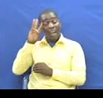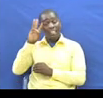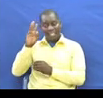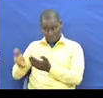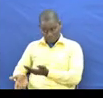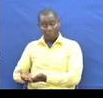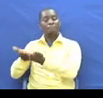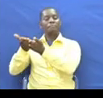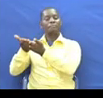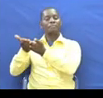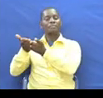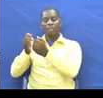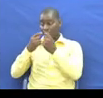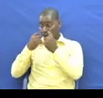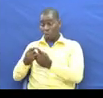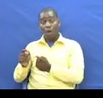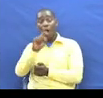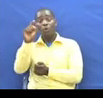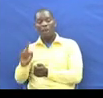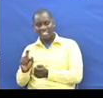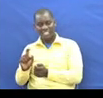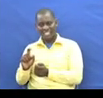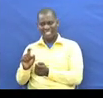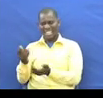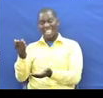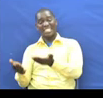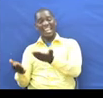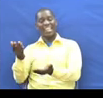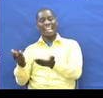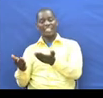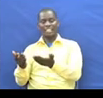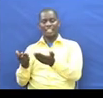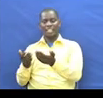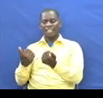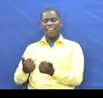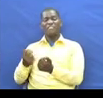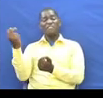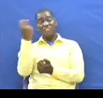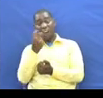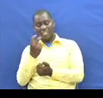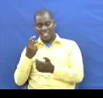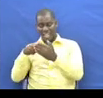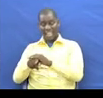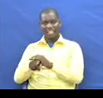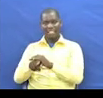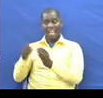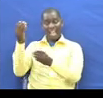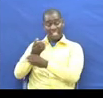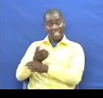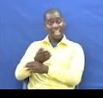your parents to buy, and I know that you have those books. Just go and look to the questions which are related. They are found